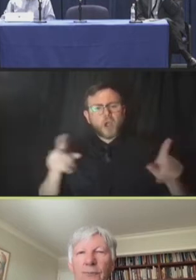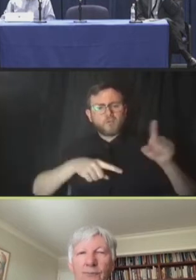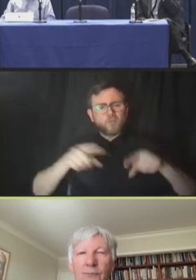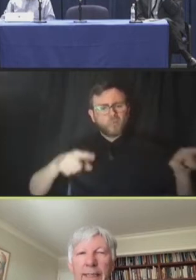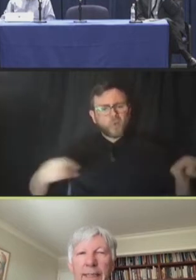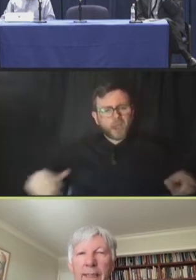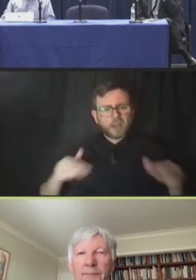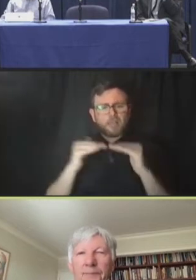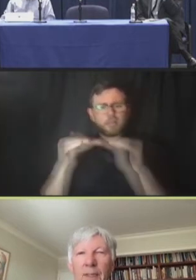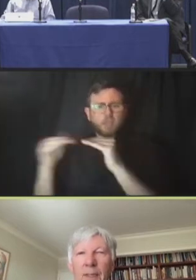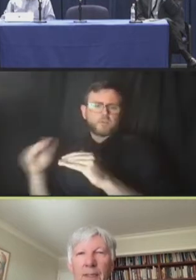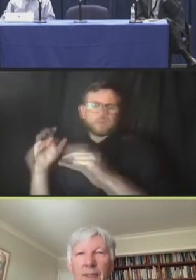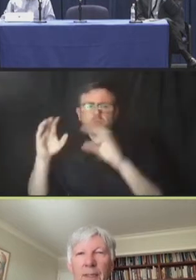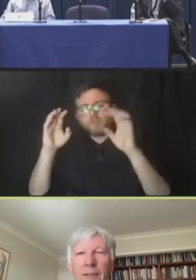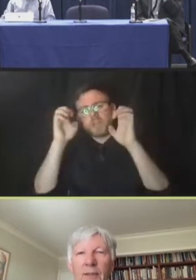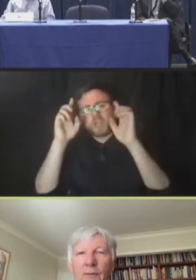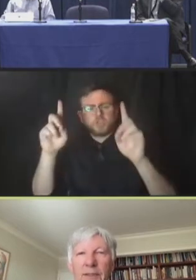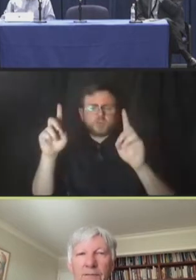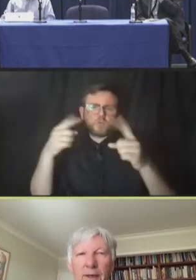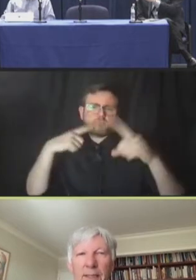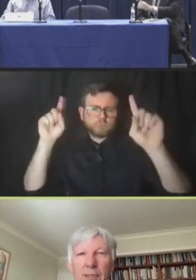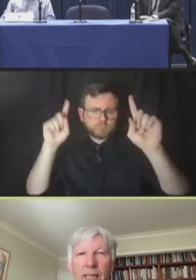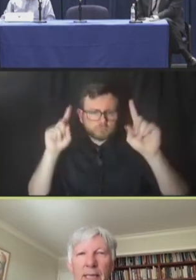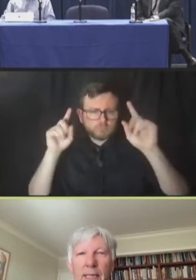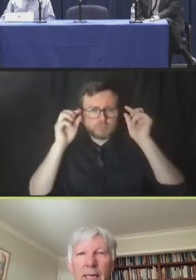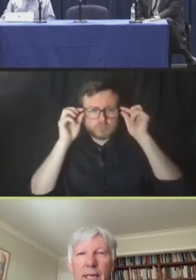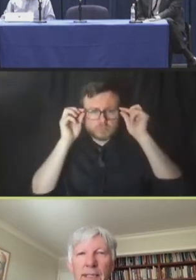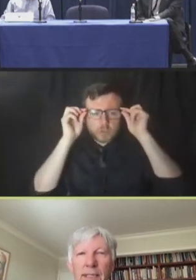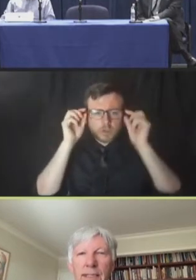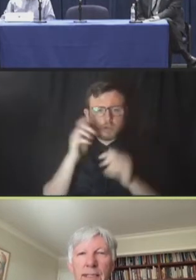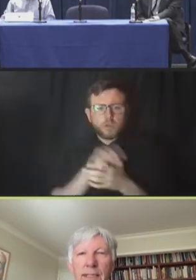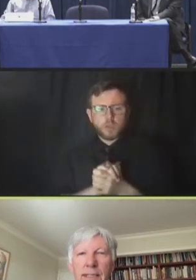linearly related. And go on to the final slide.